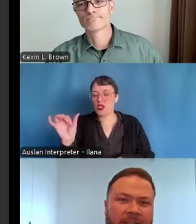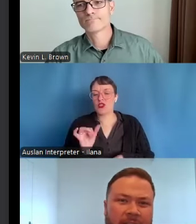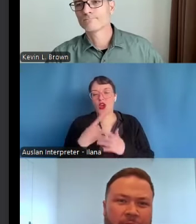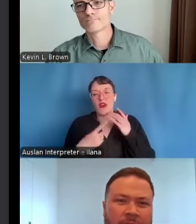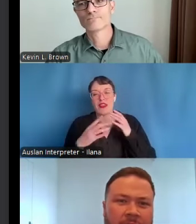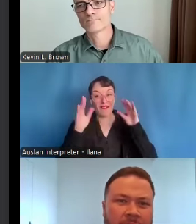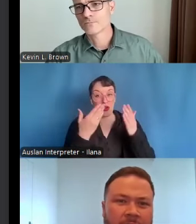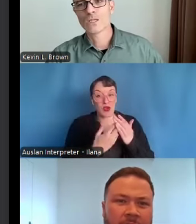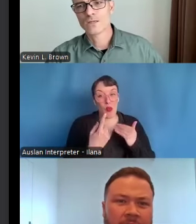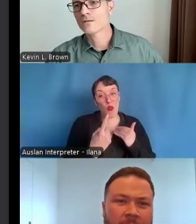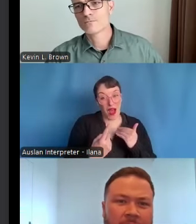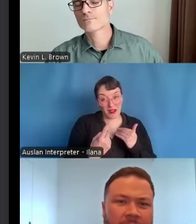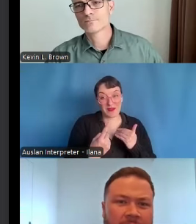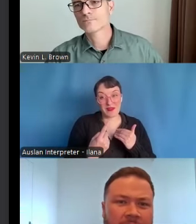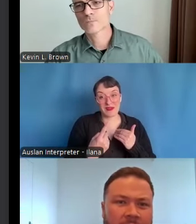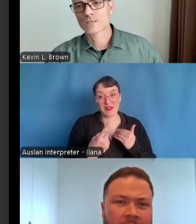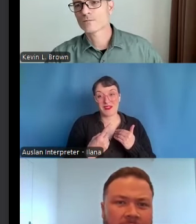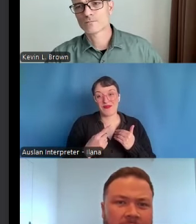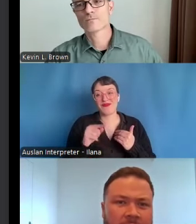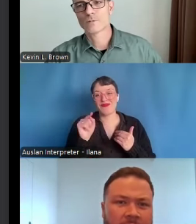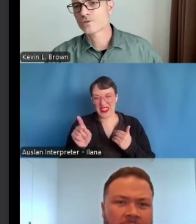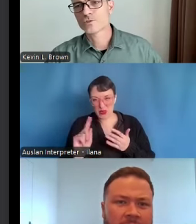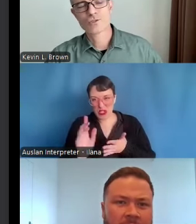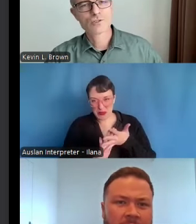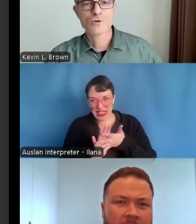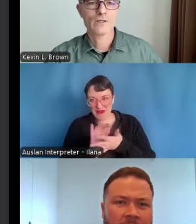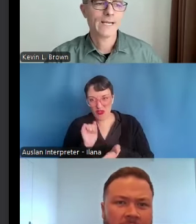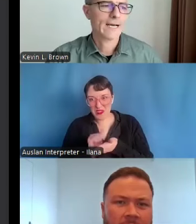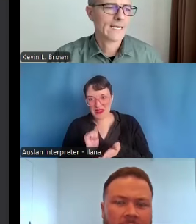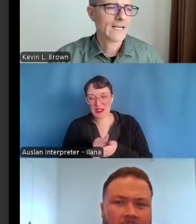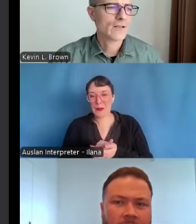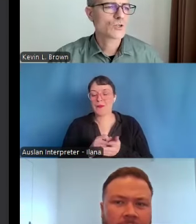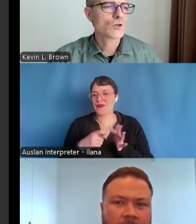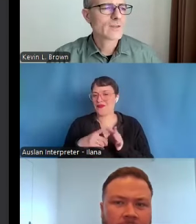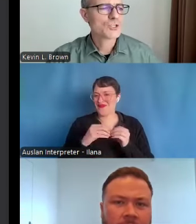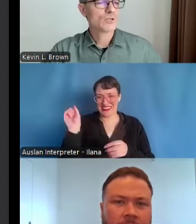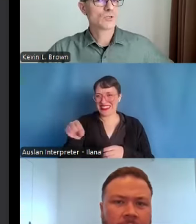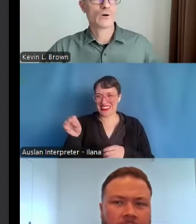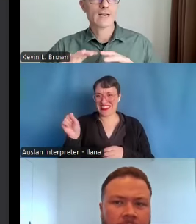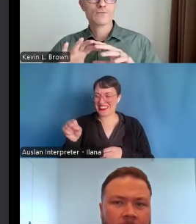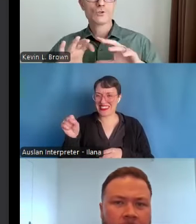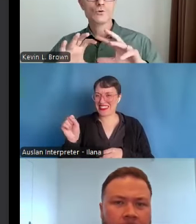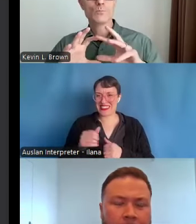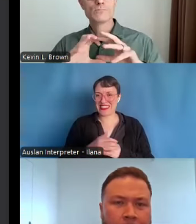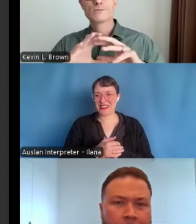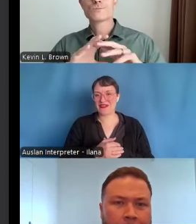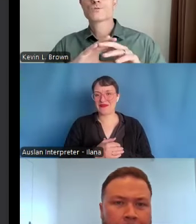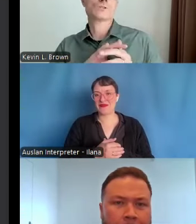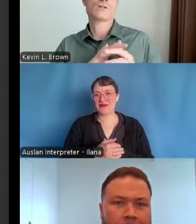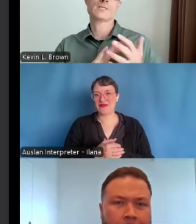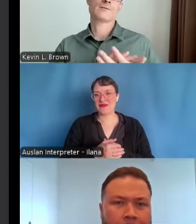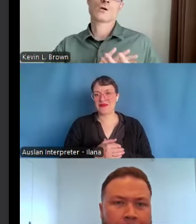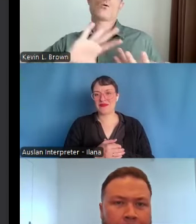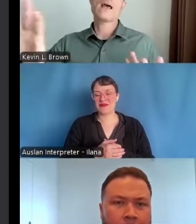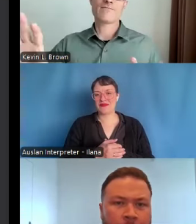them is the point there for that private sector focus. Is that correct? Totally, yeah. And the truth is, you also don't have to just